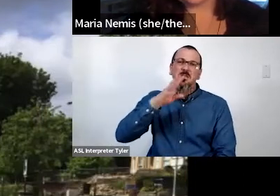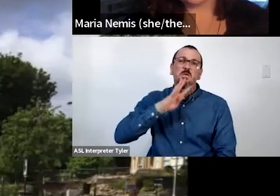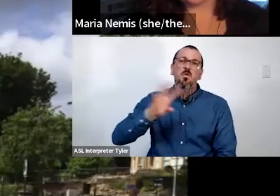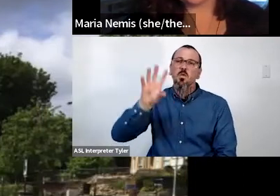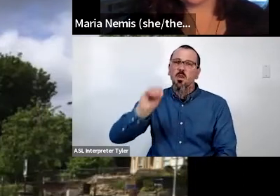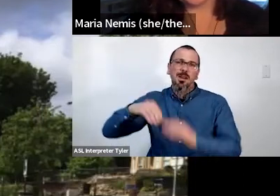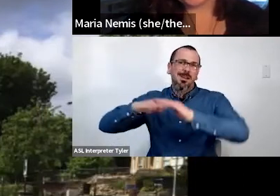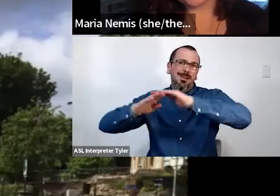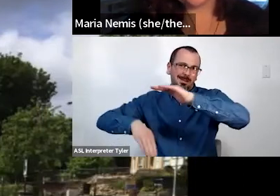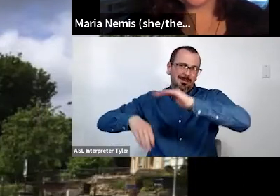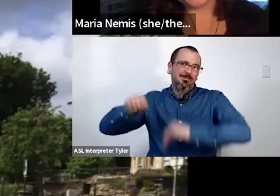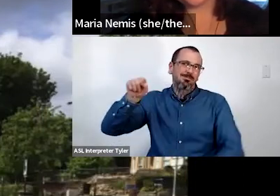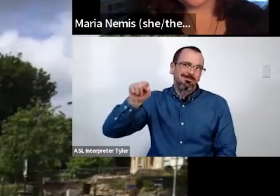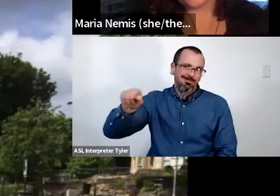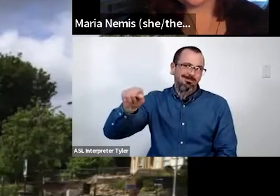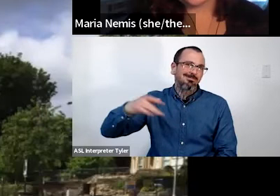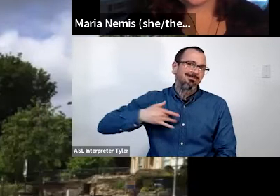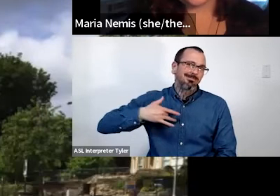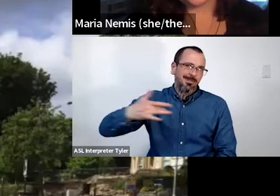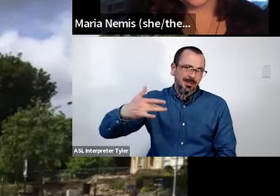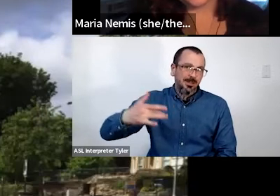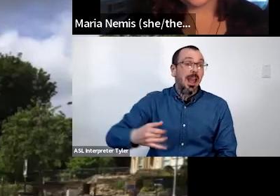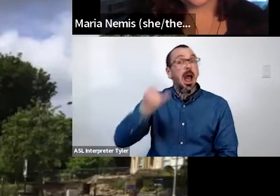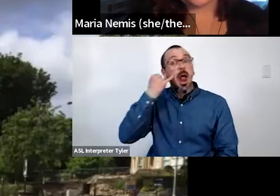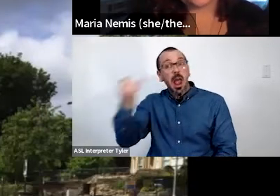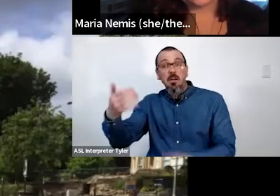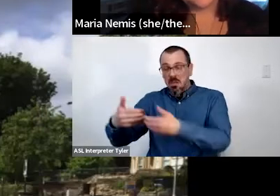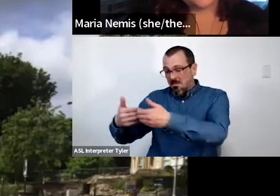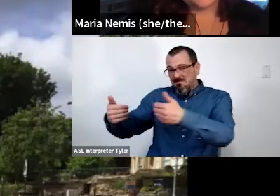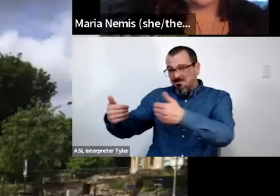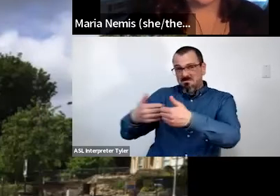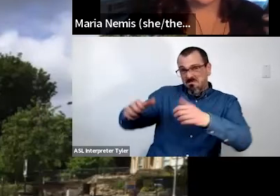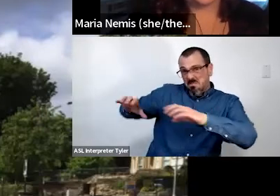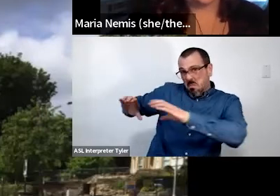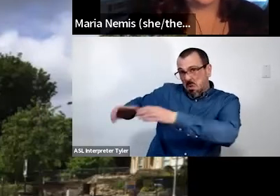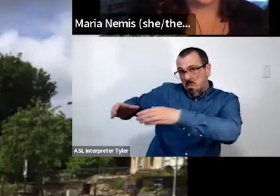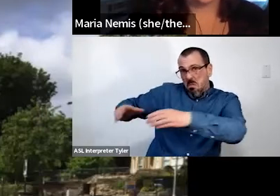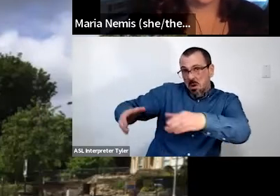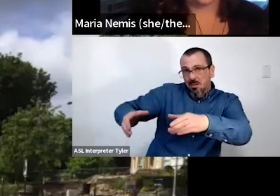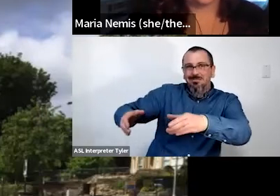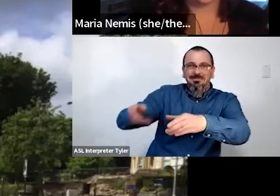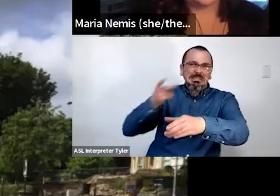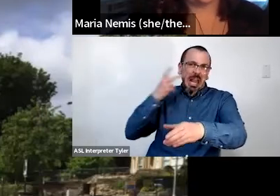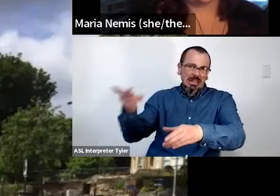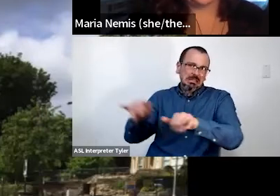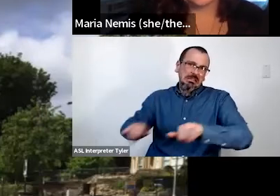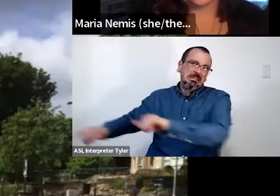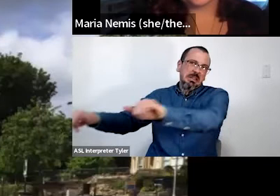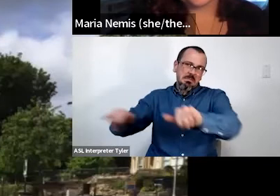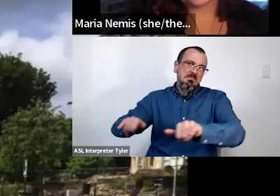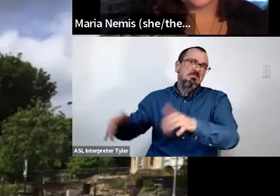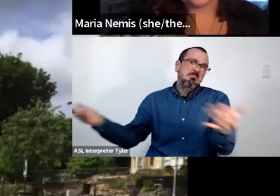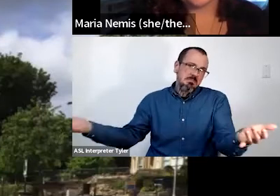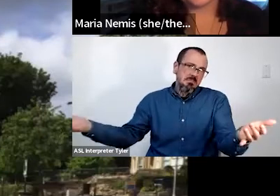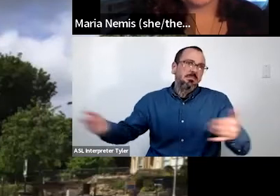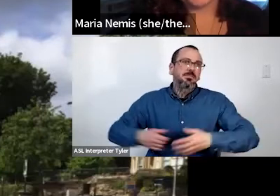of my subgroups were representative of that in the same way. There were no really significant differences. But when I compared that with the entirety of